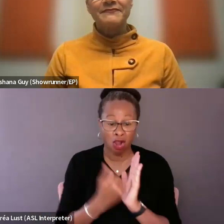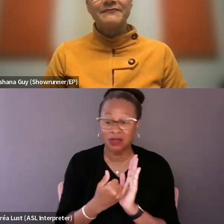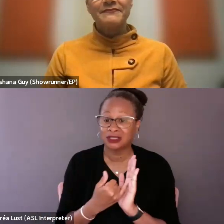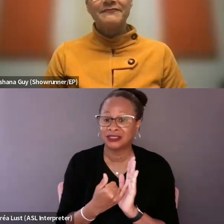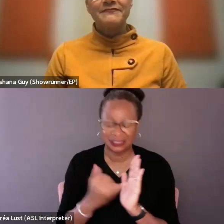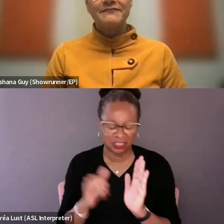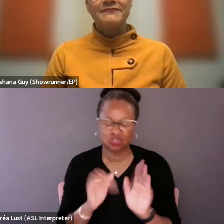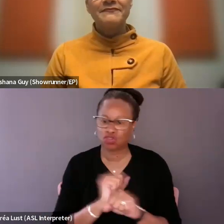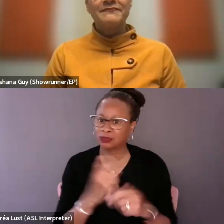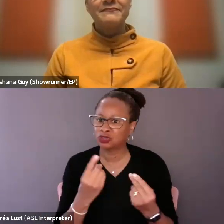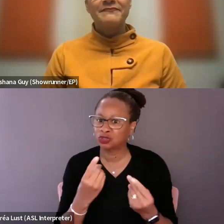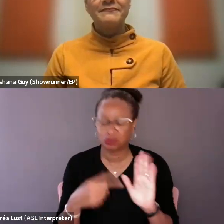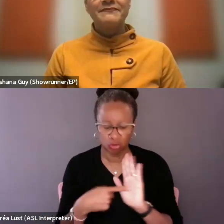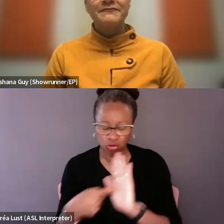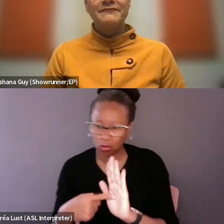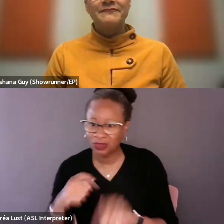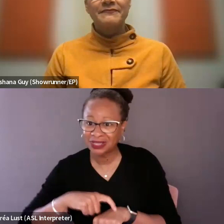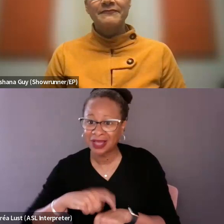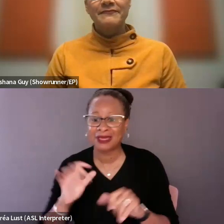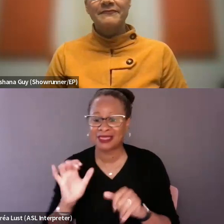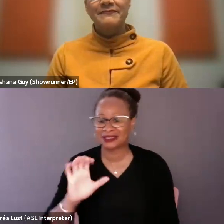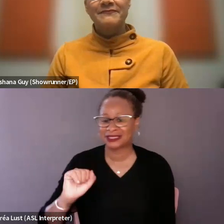times. And so this capitalism